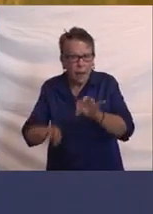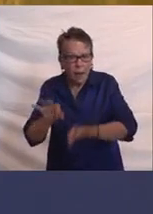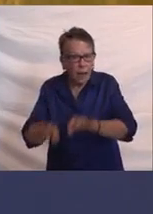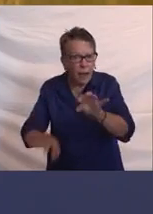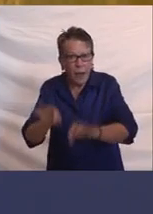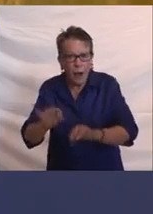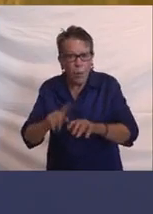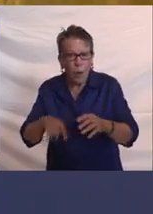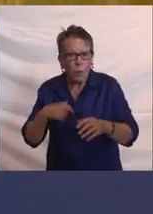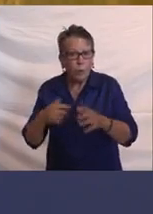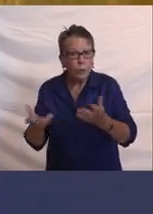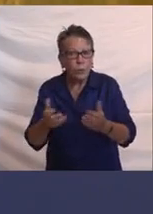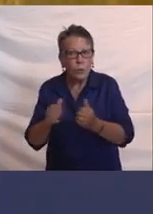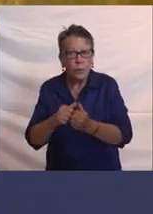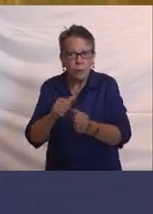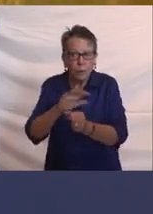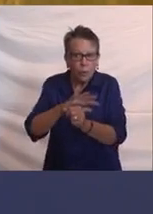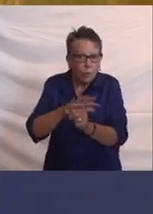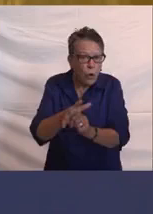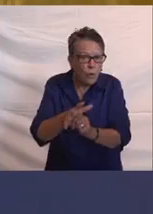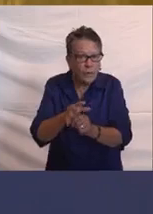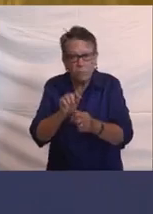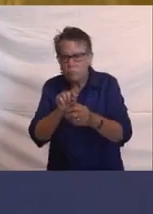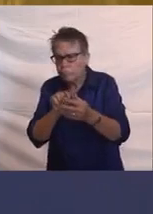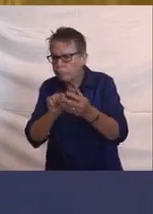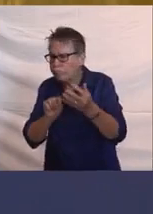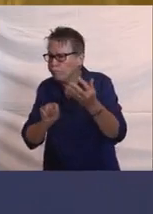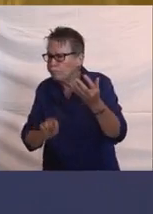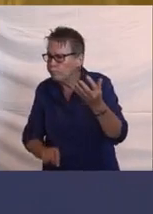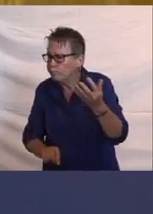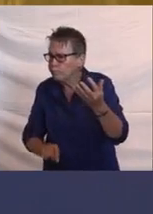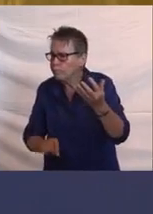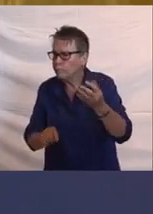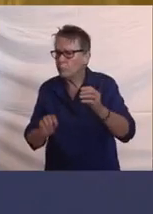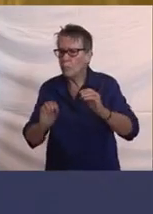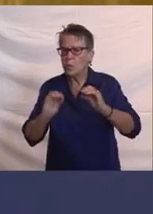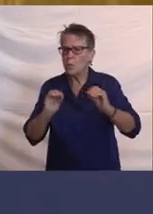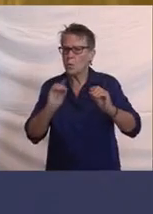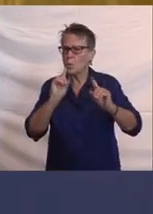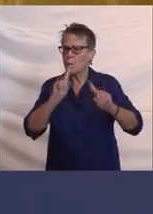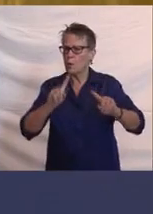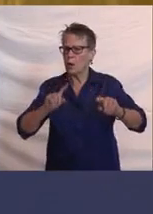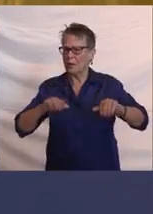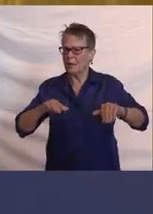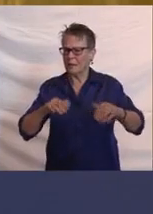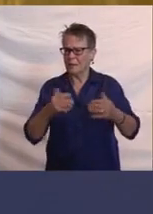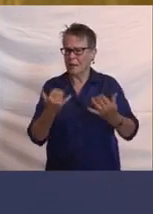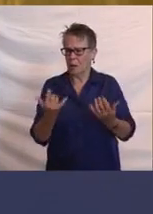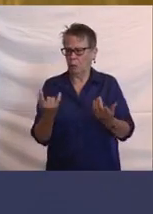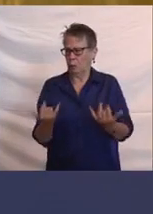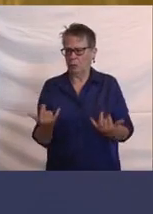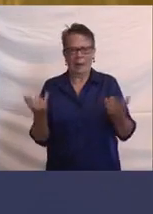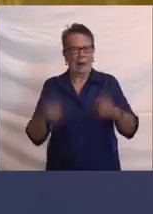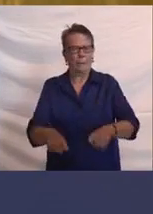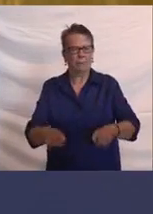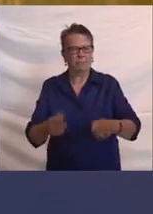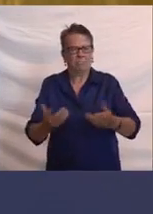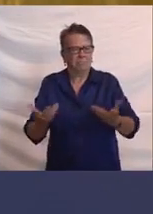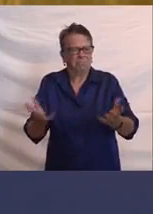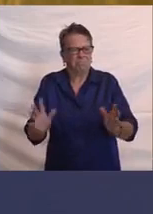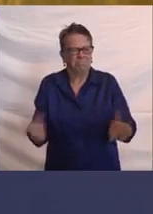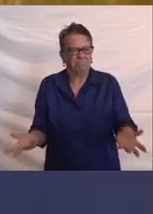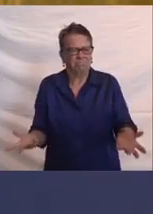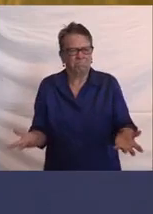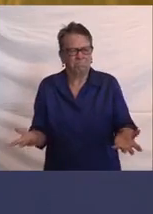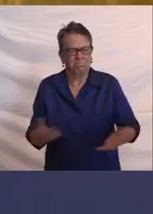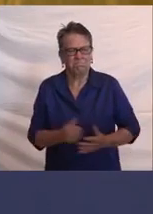update is we're still in the game. So we're not to Monday morning yet, as it were. We're still in the